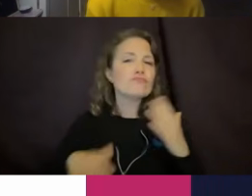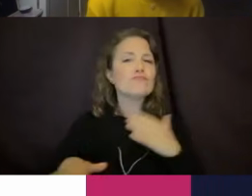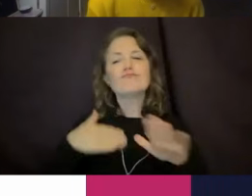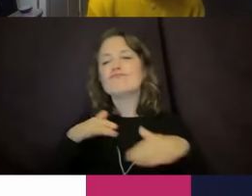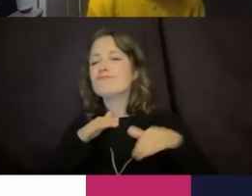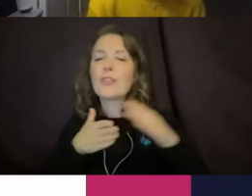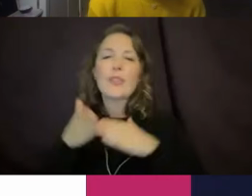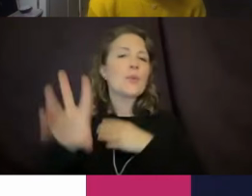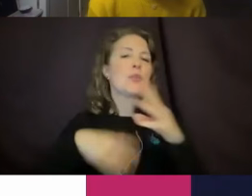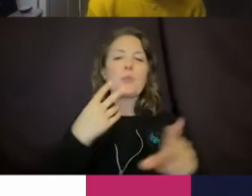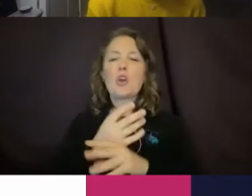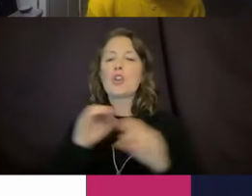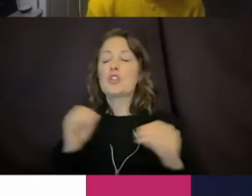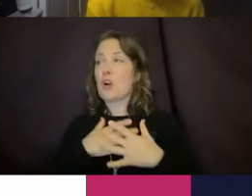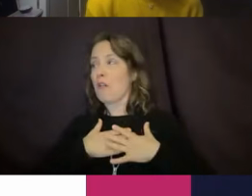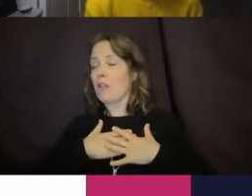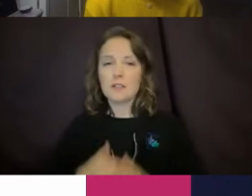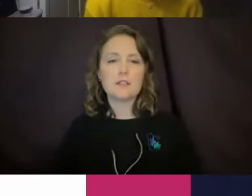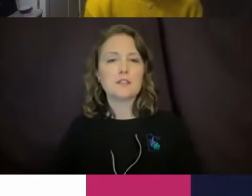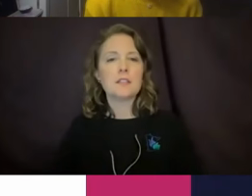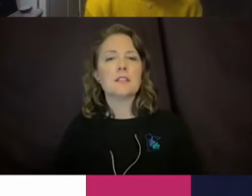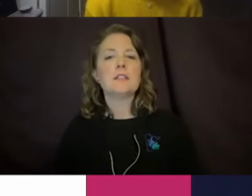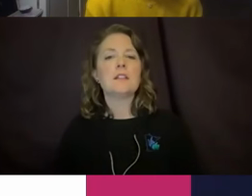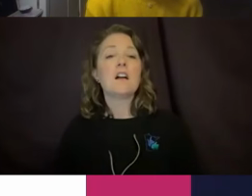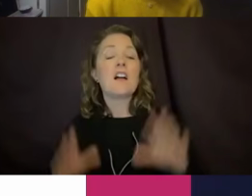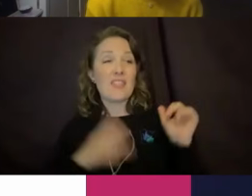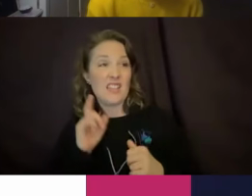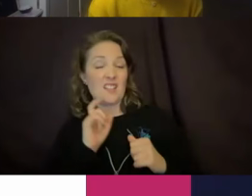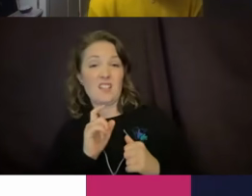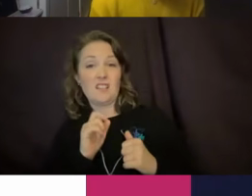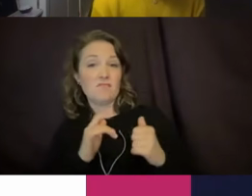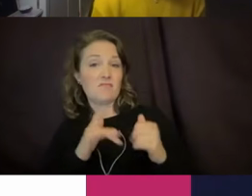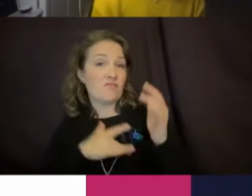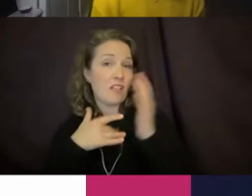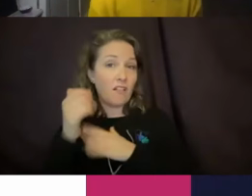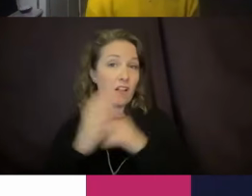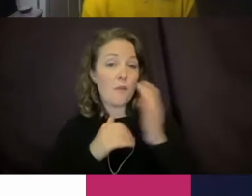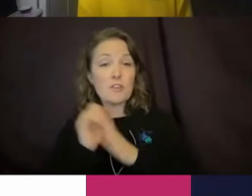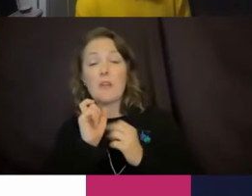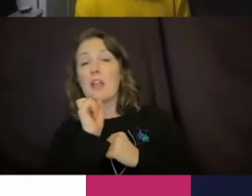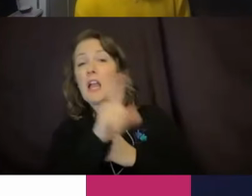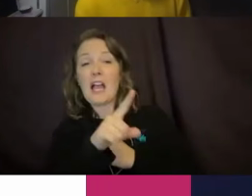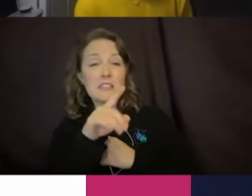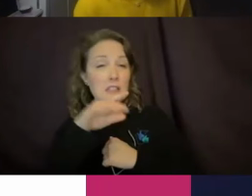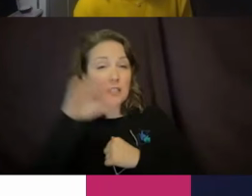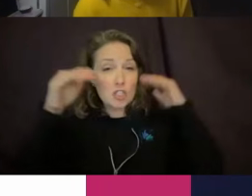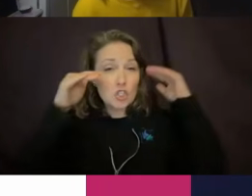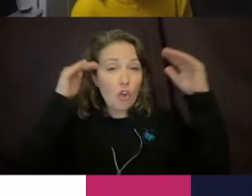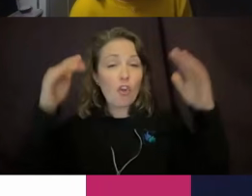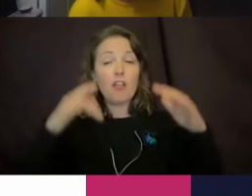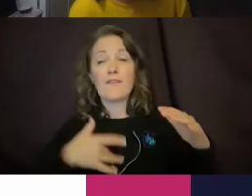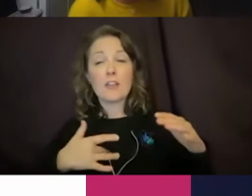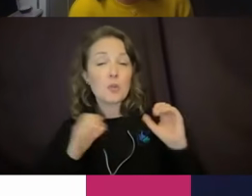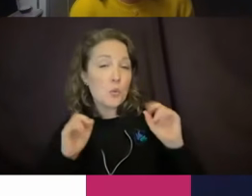able to reference adults and get needs met. So they might feel more comfortable asking questions, having these pleasant interactions and